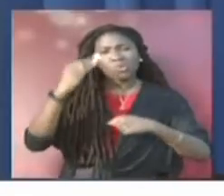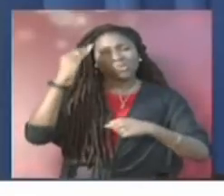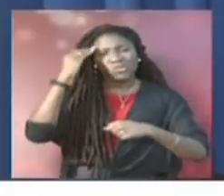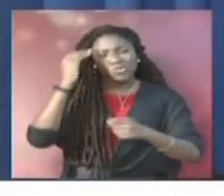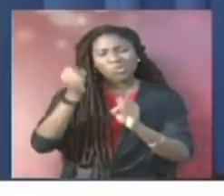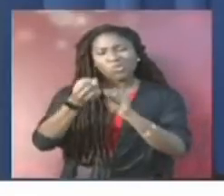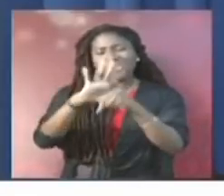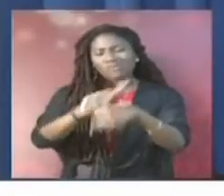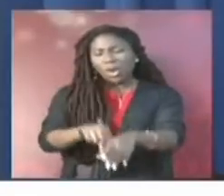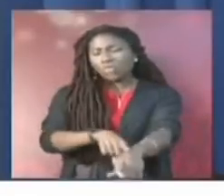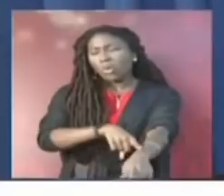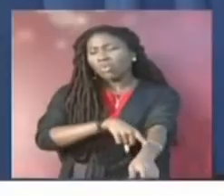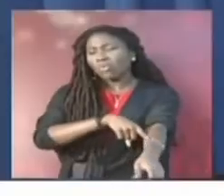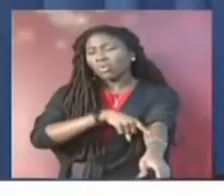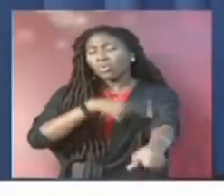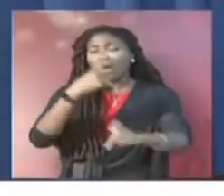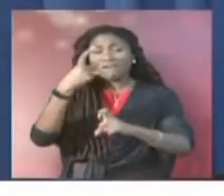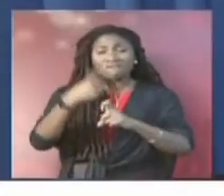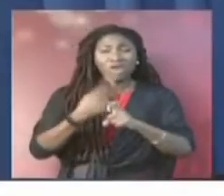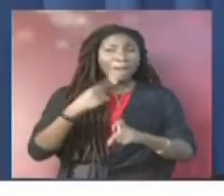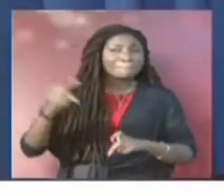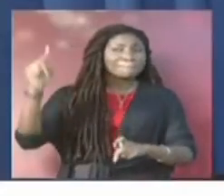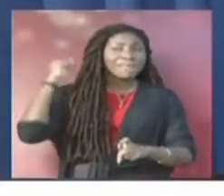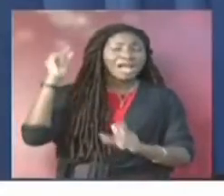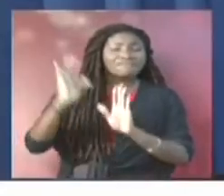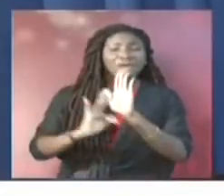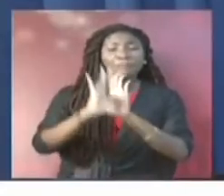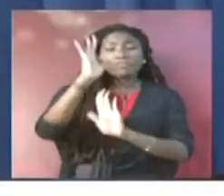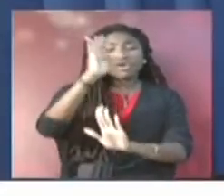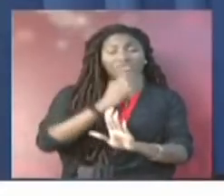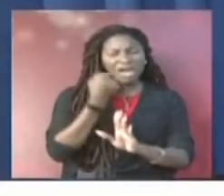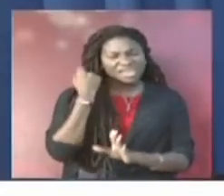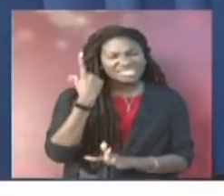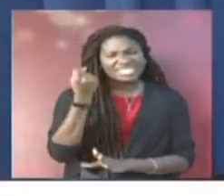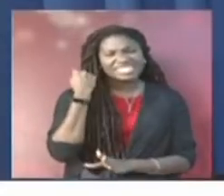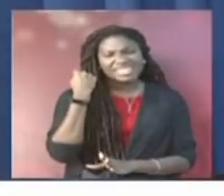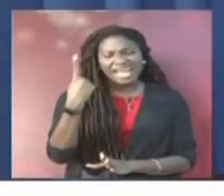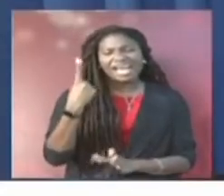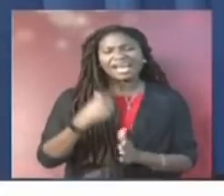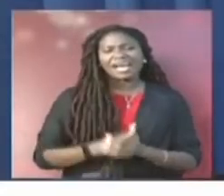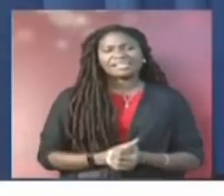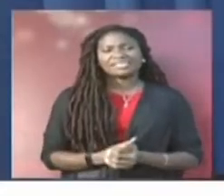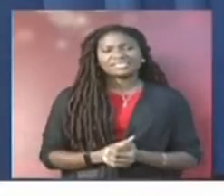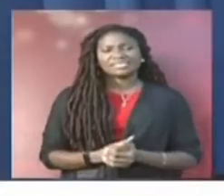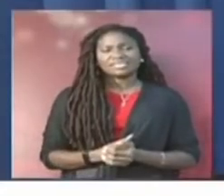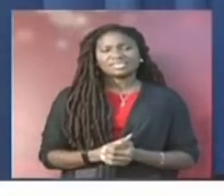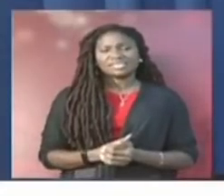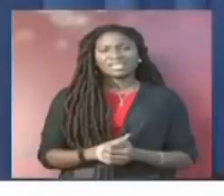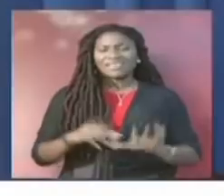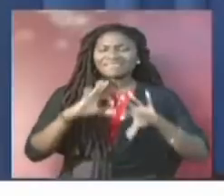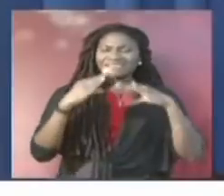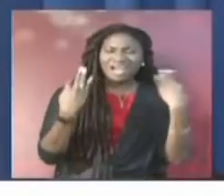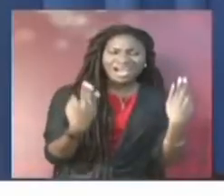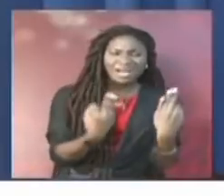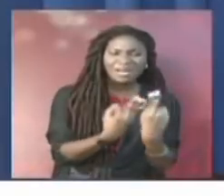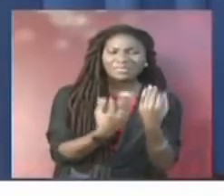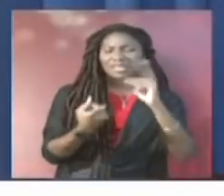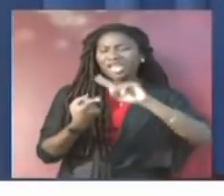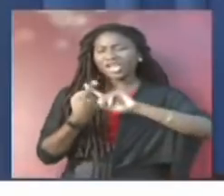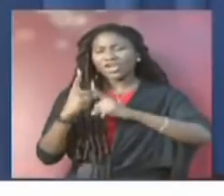have been fighting since last February. We understand the situation, with respect to your families,